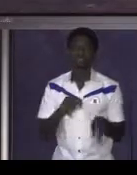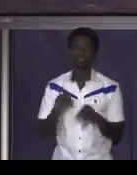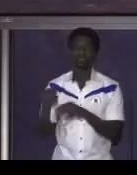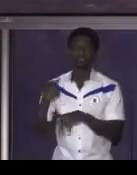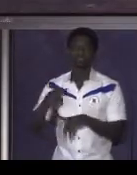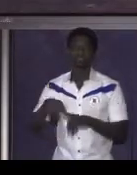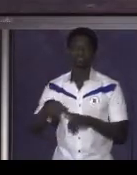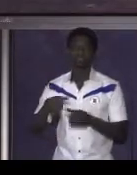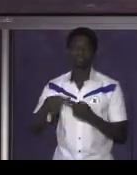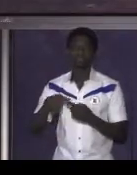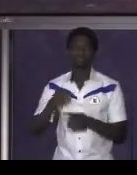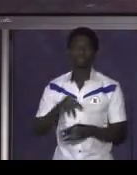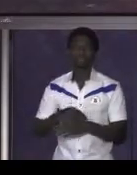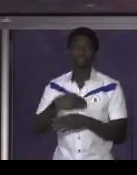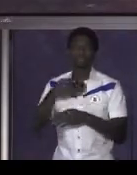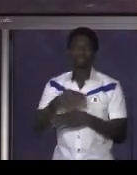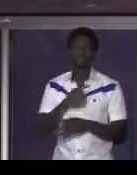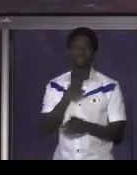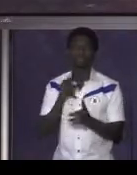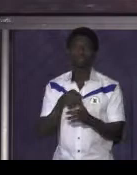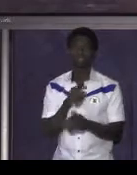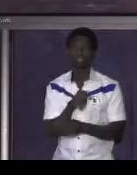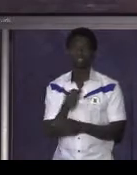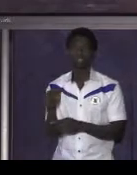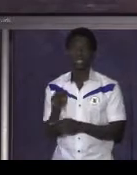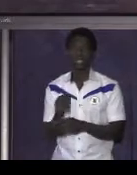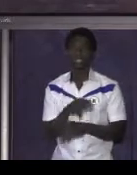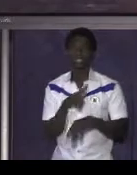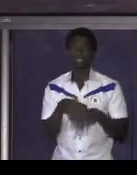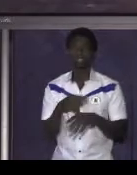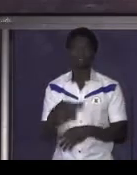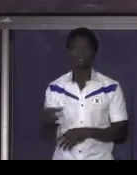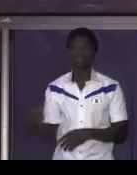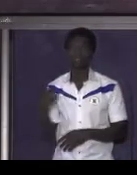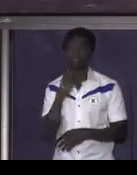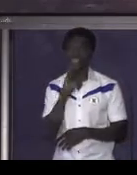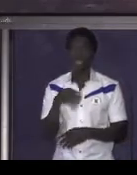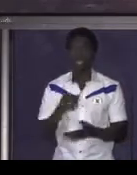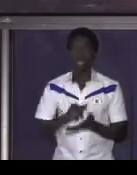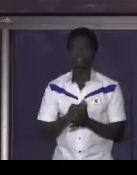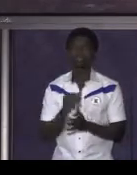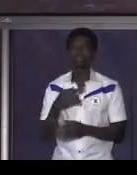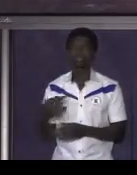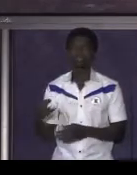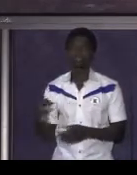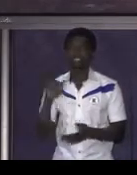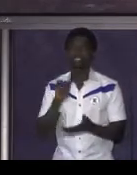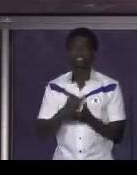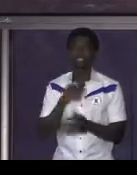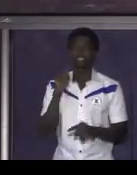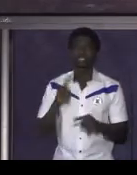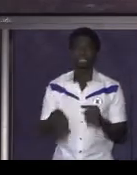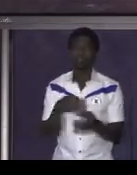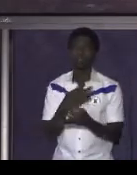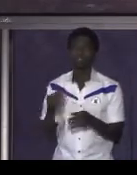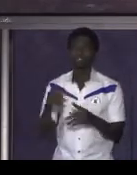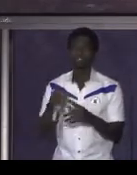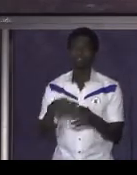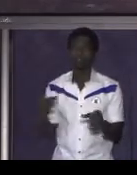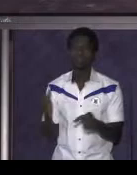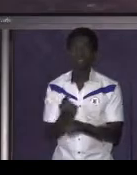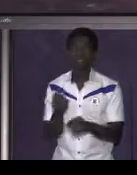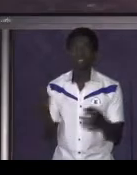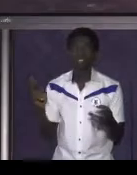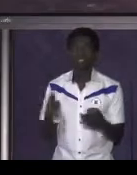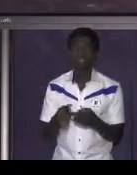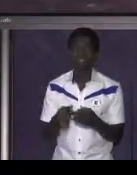question. Dash natural resources are those resources that cannot finish or get reduced through